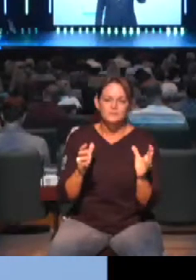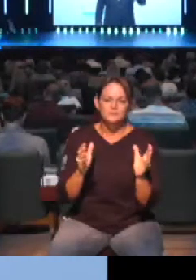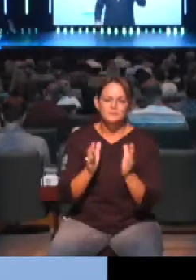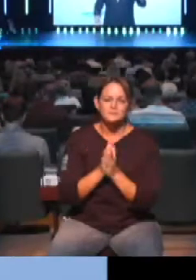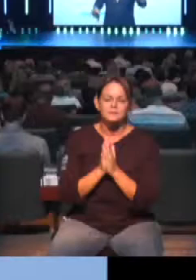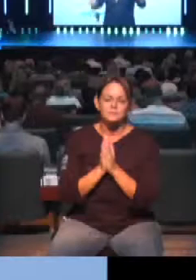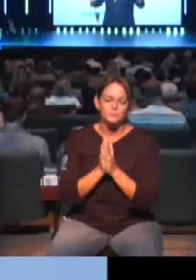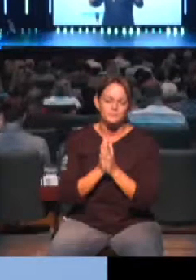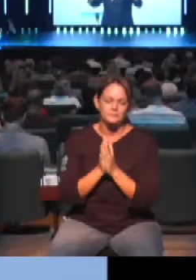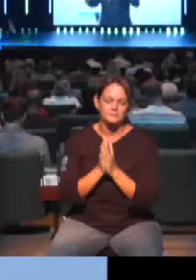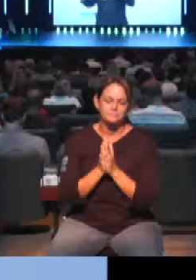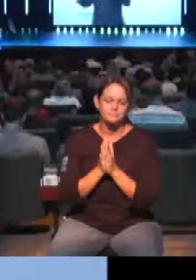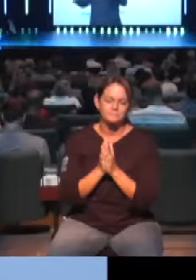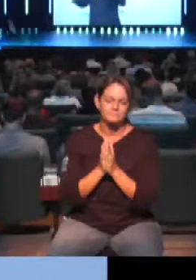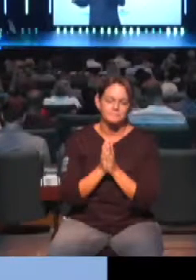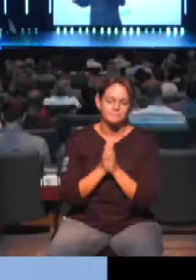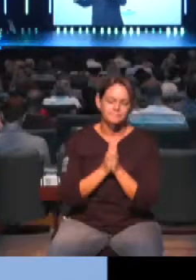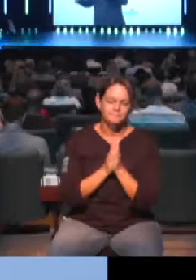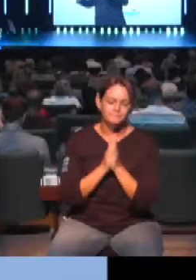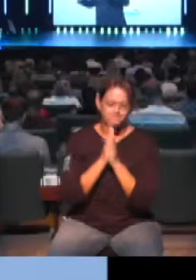pastors.